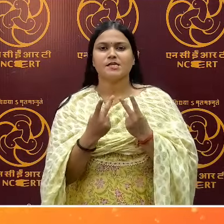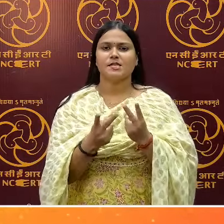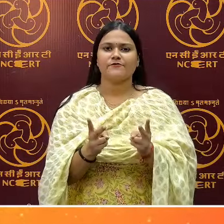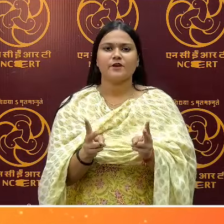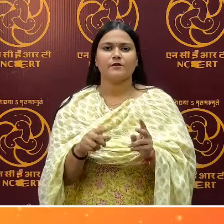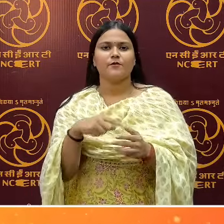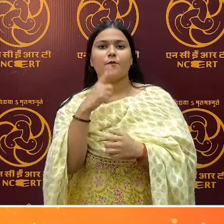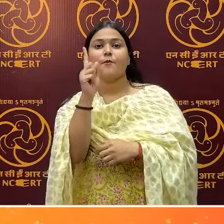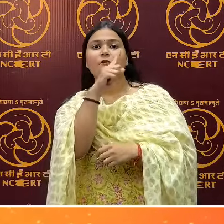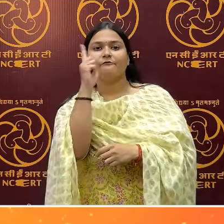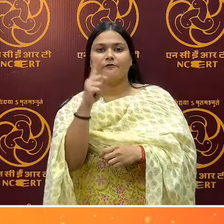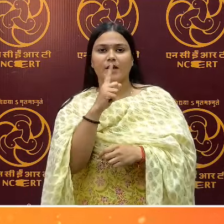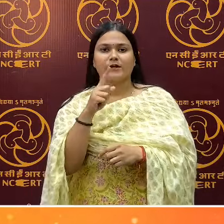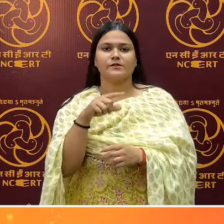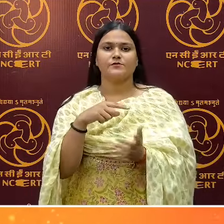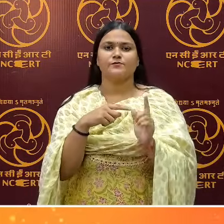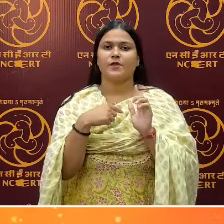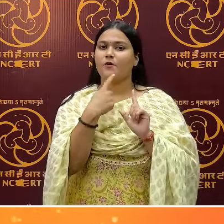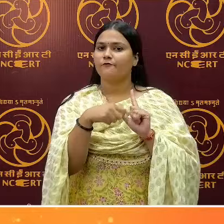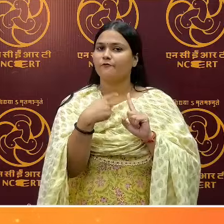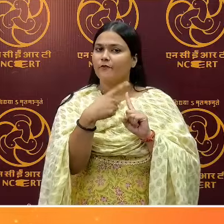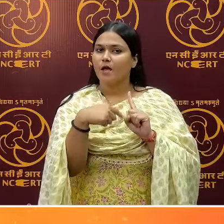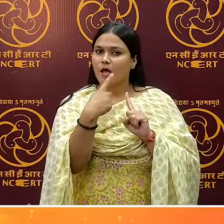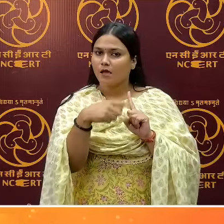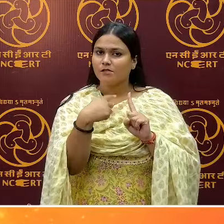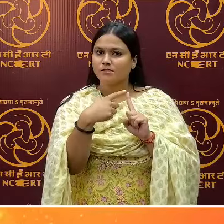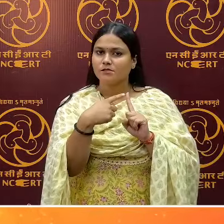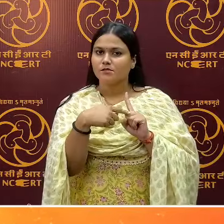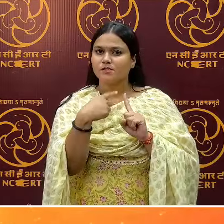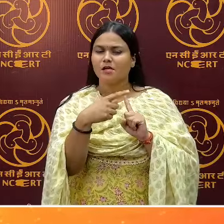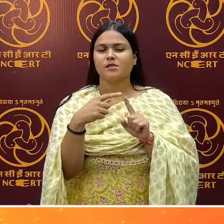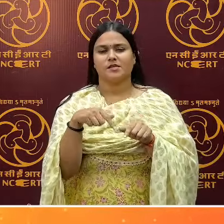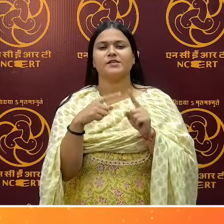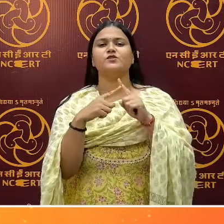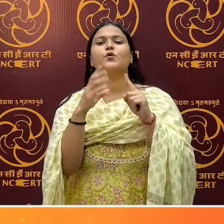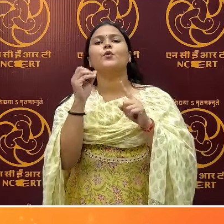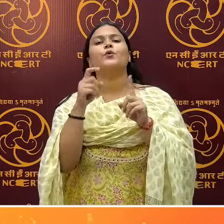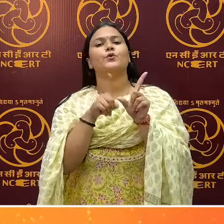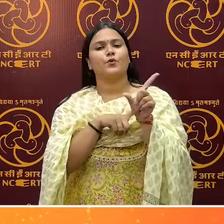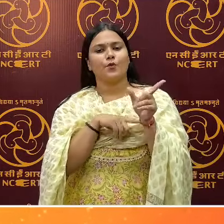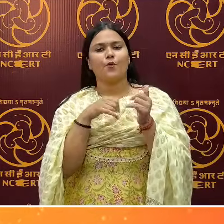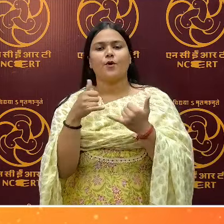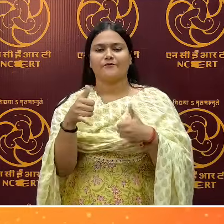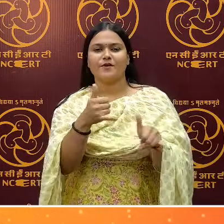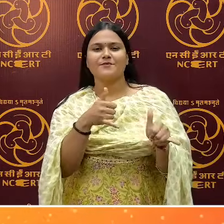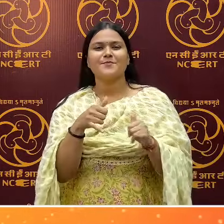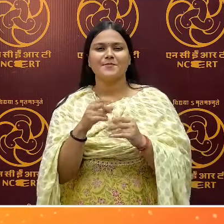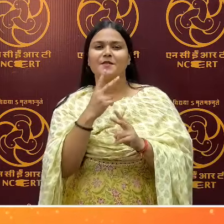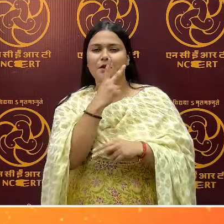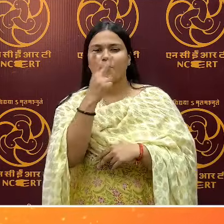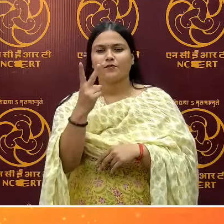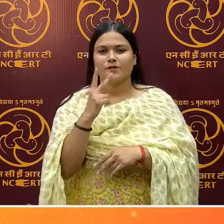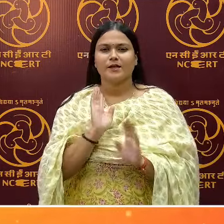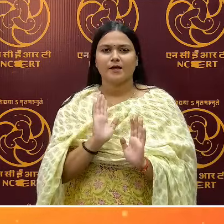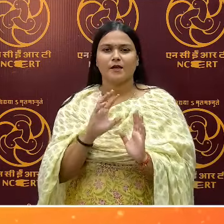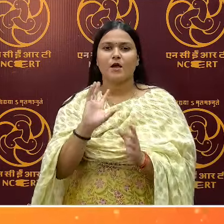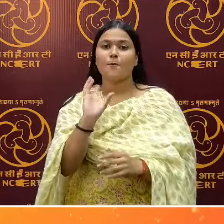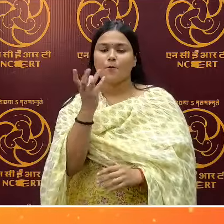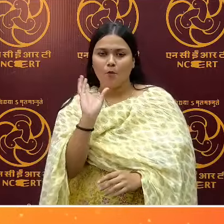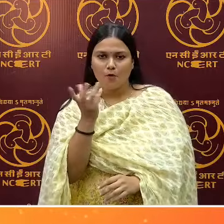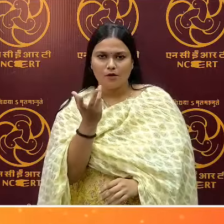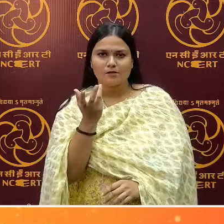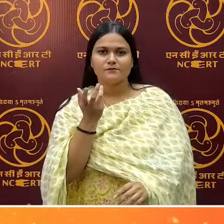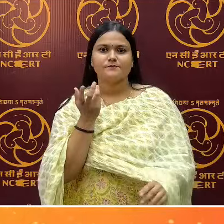fan, a ceiling fan. It's a toy fan. Children enjoy playing with it. A ball, you can